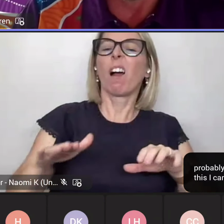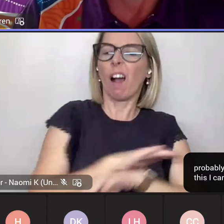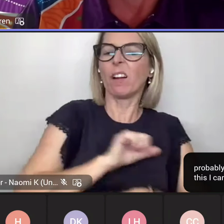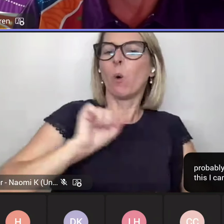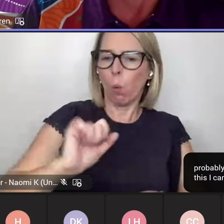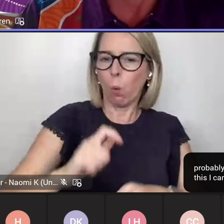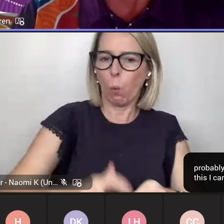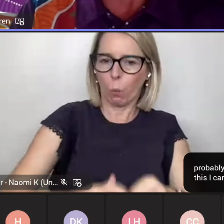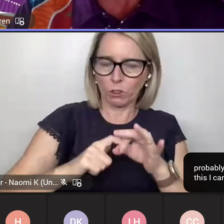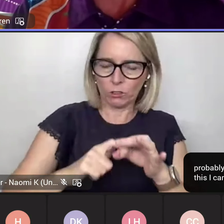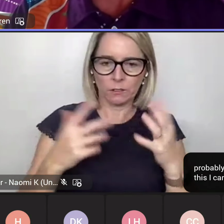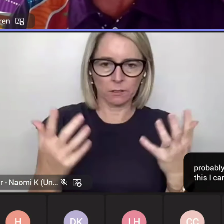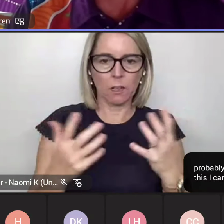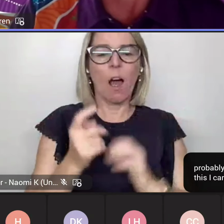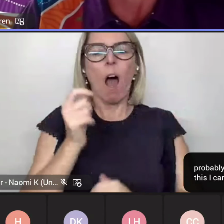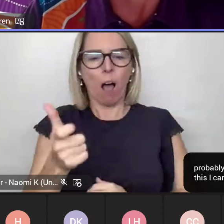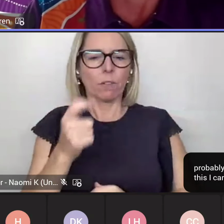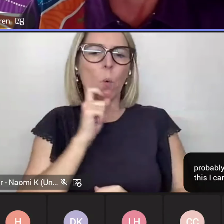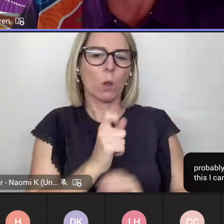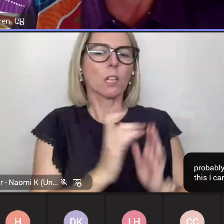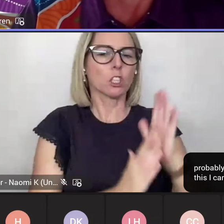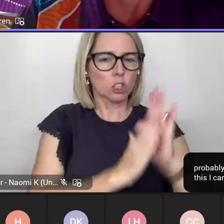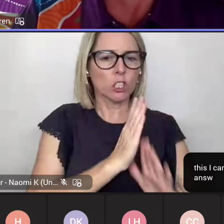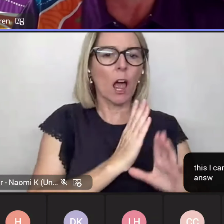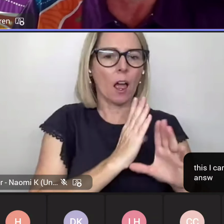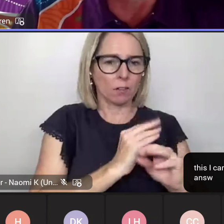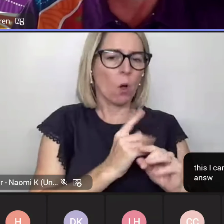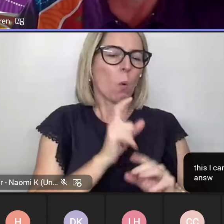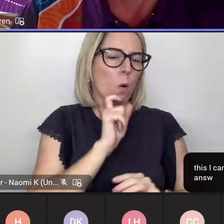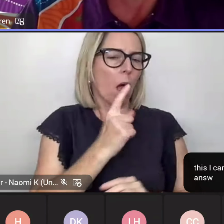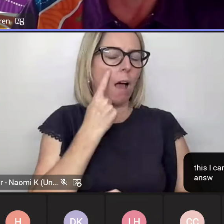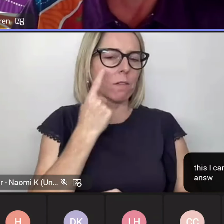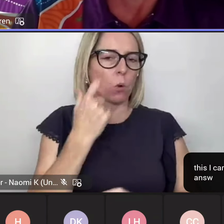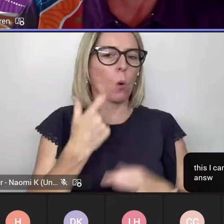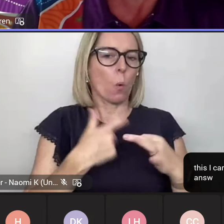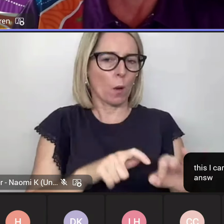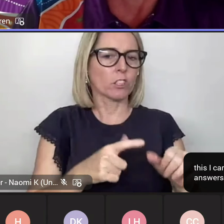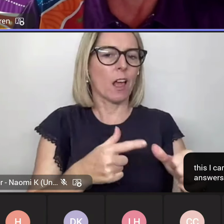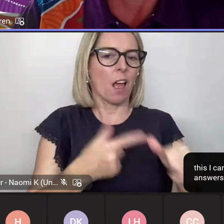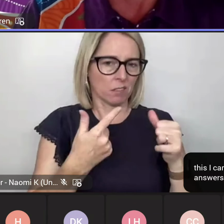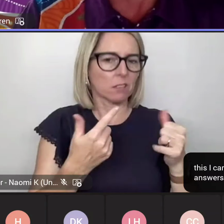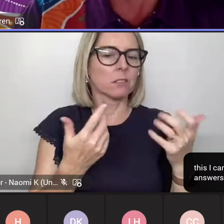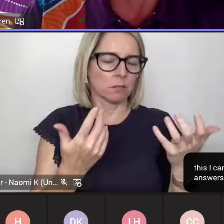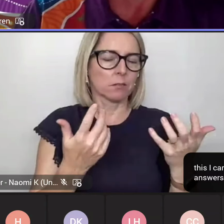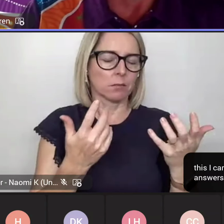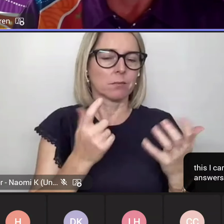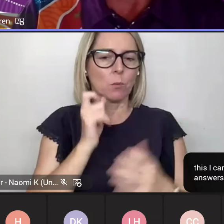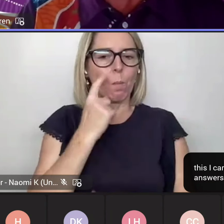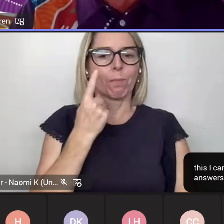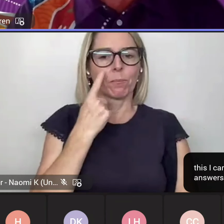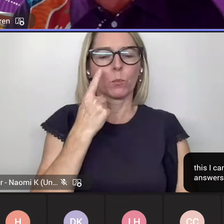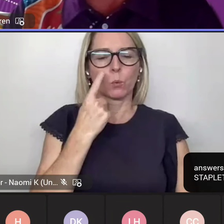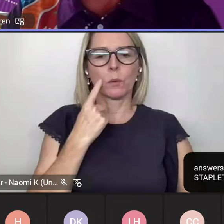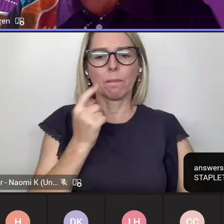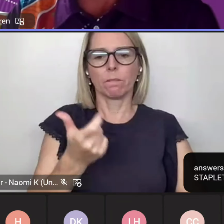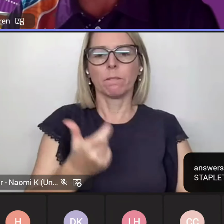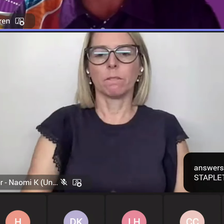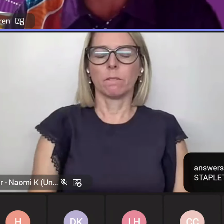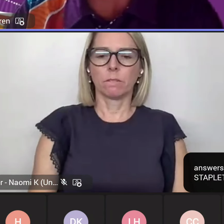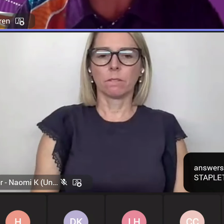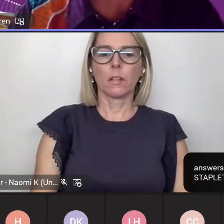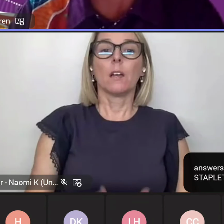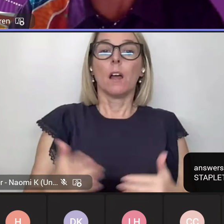the chat and look at some of the questions and answers that the girls have been putting in there. So the first